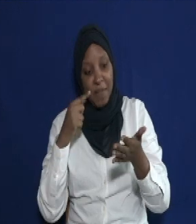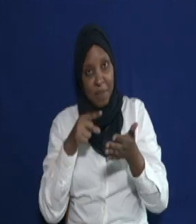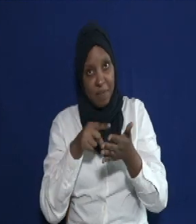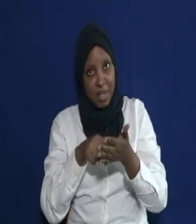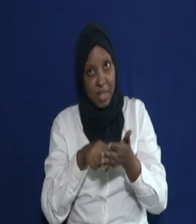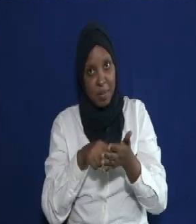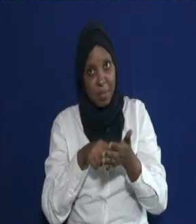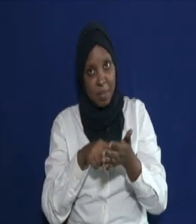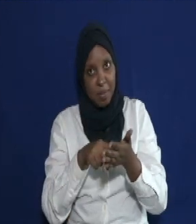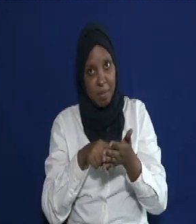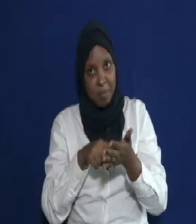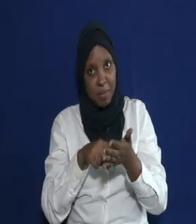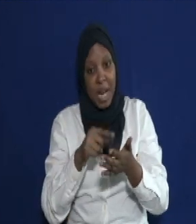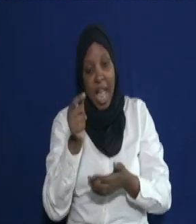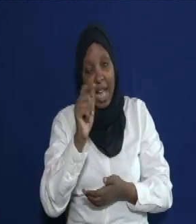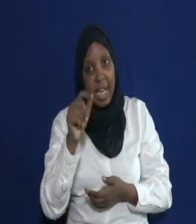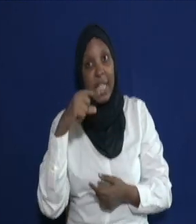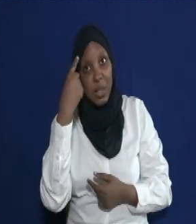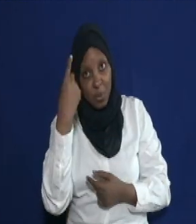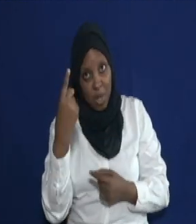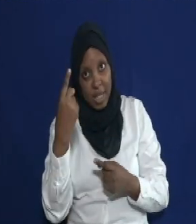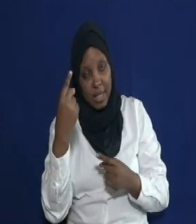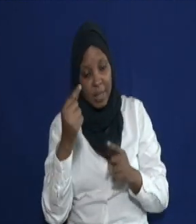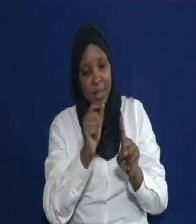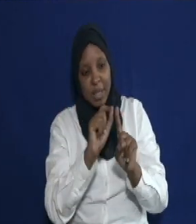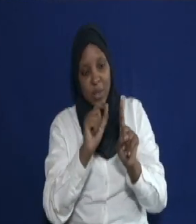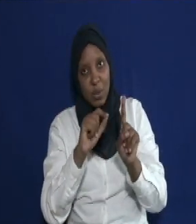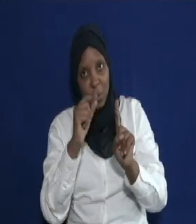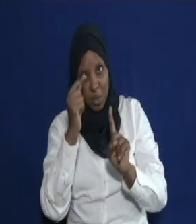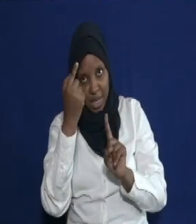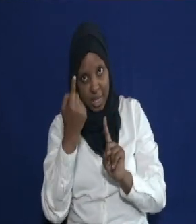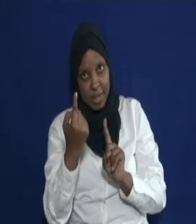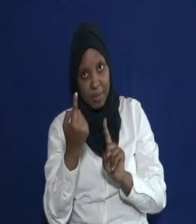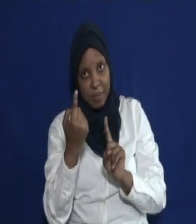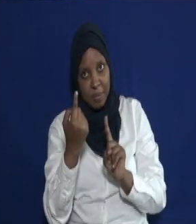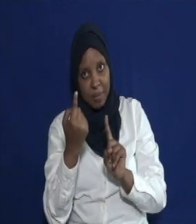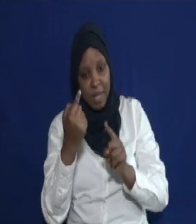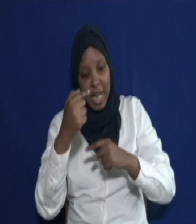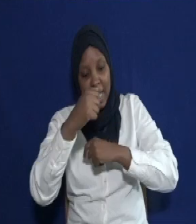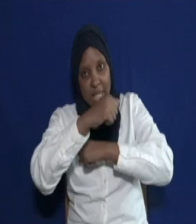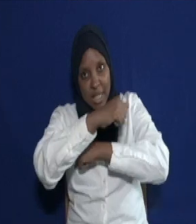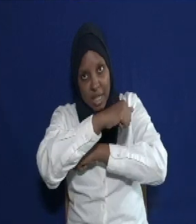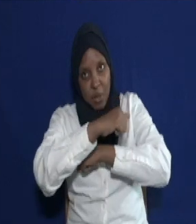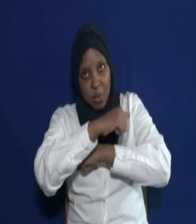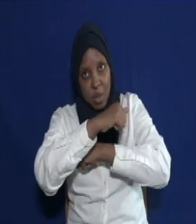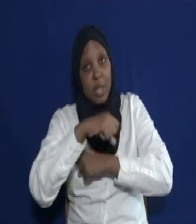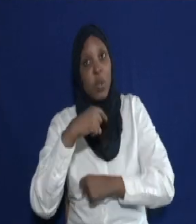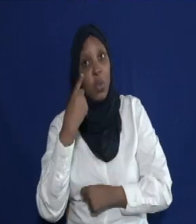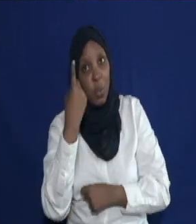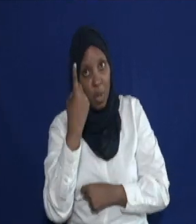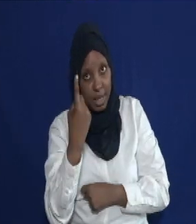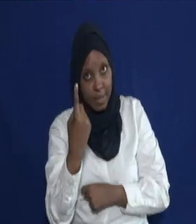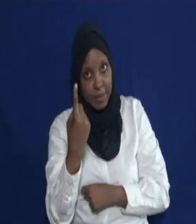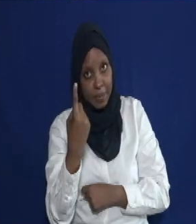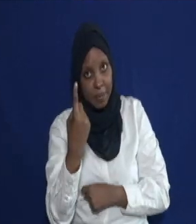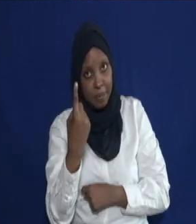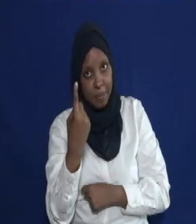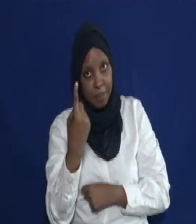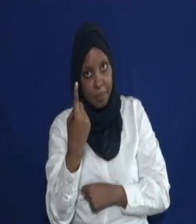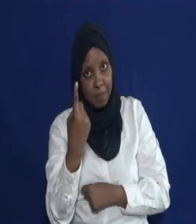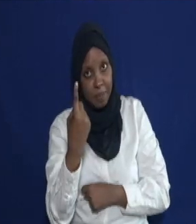For example, when I write 1 squared, so this is equal to